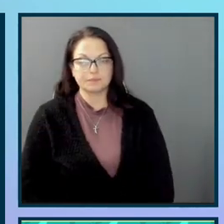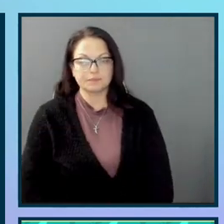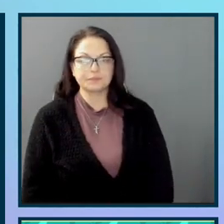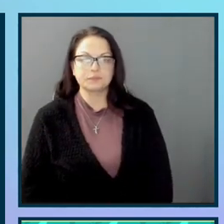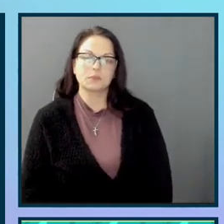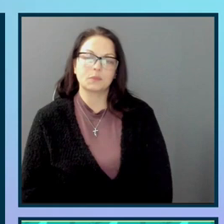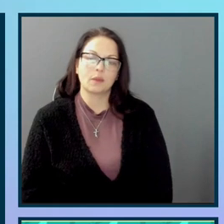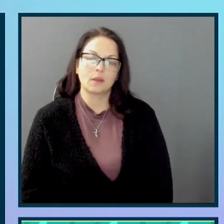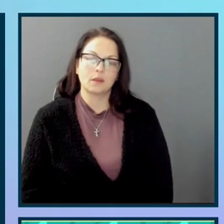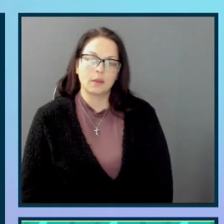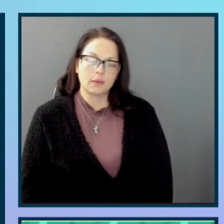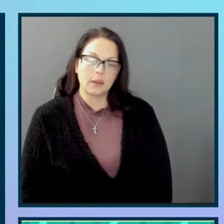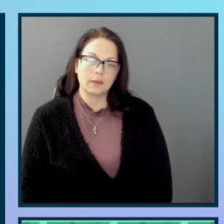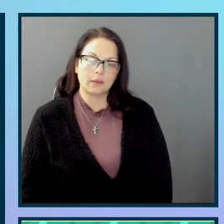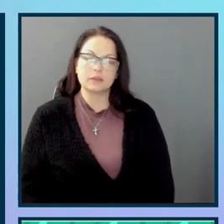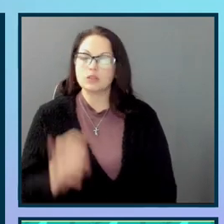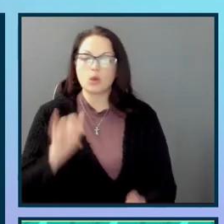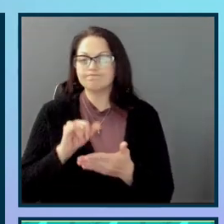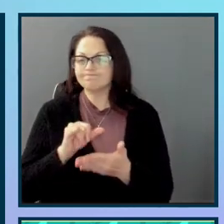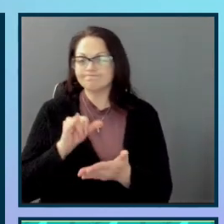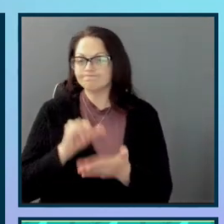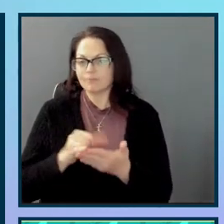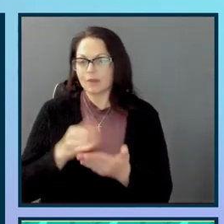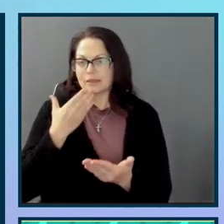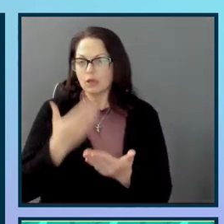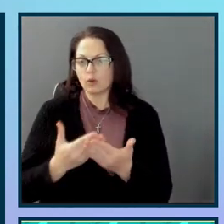So that's not great.